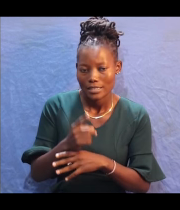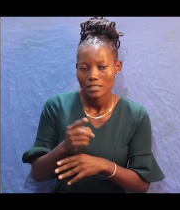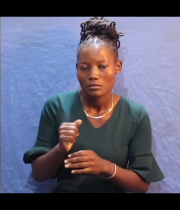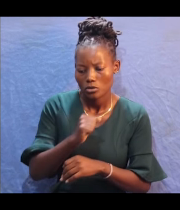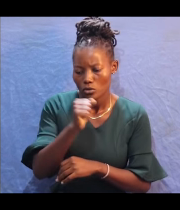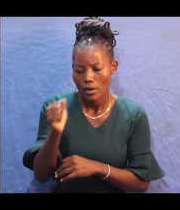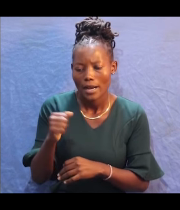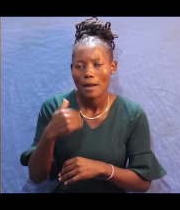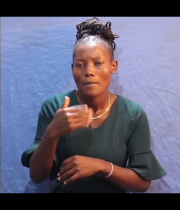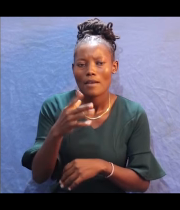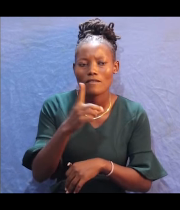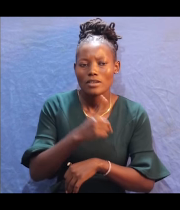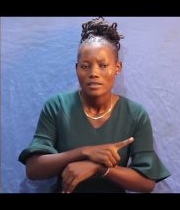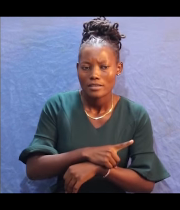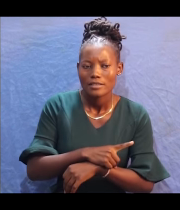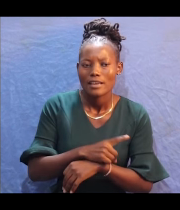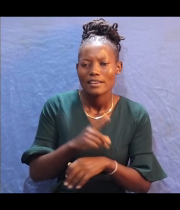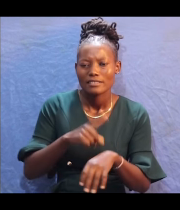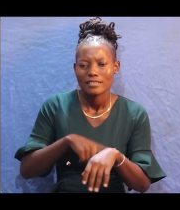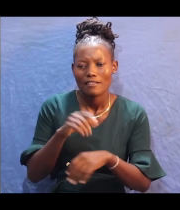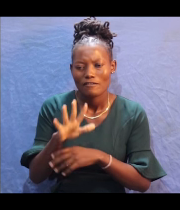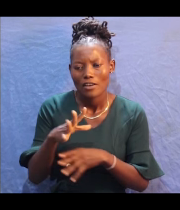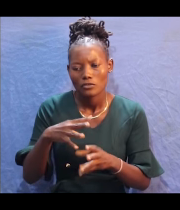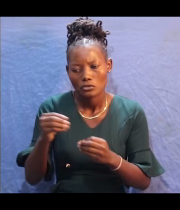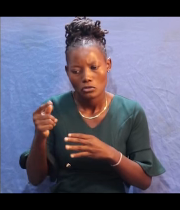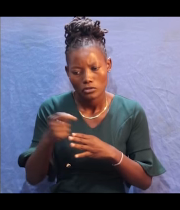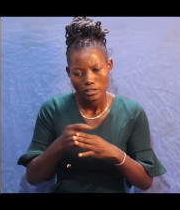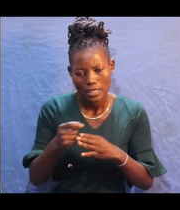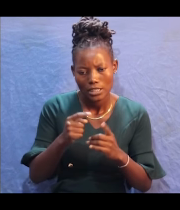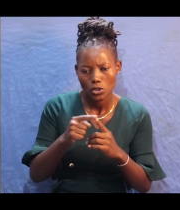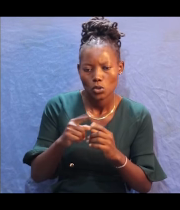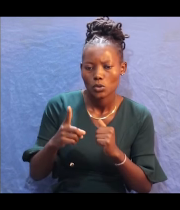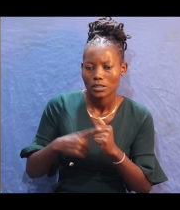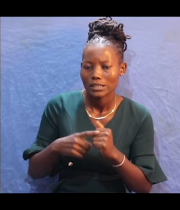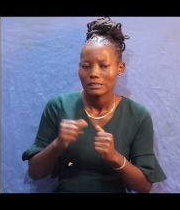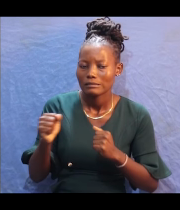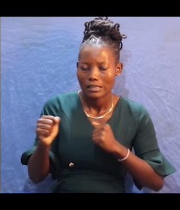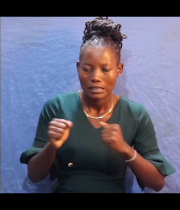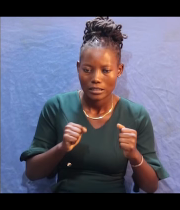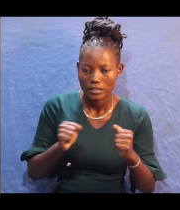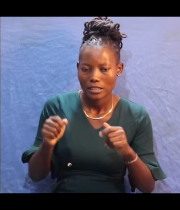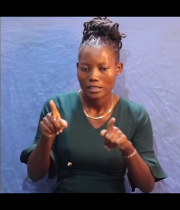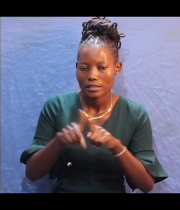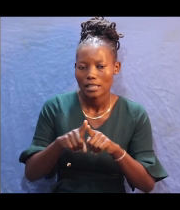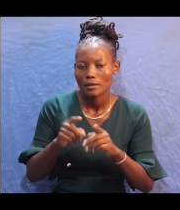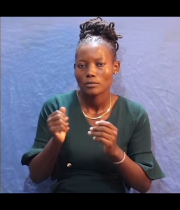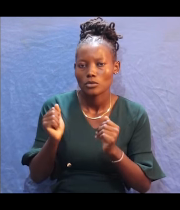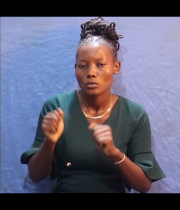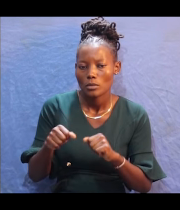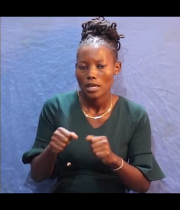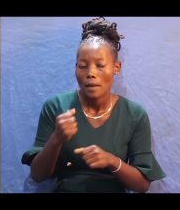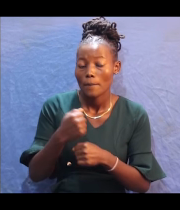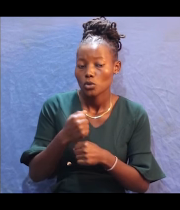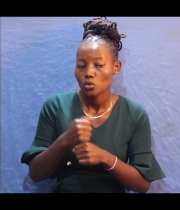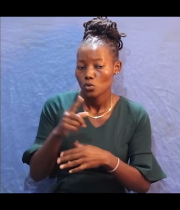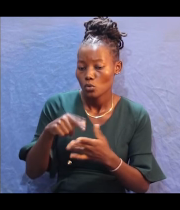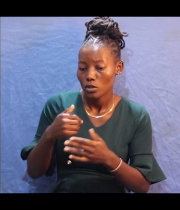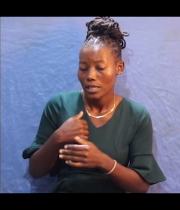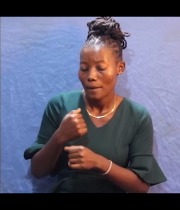wake up every day at 5, to go at training at 6, to eat at a certain time, and to be very disciplined what I'm doing.